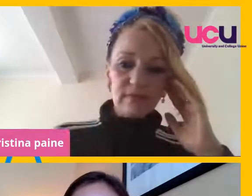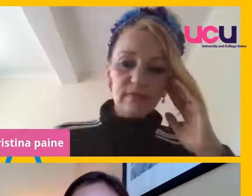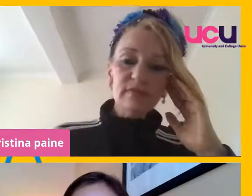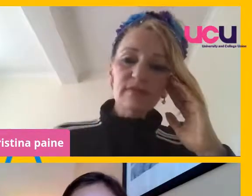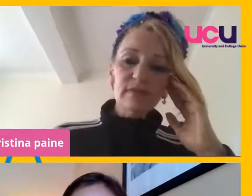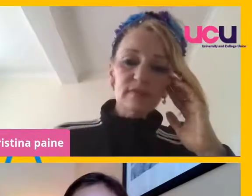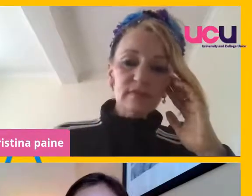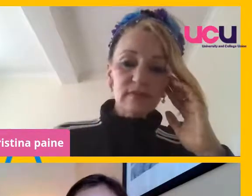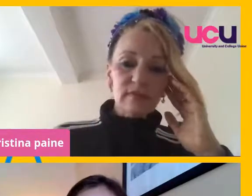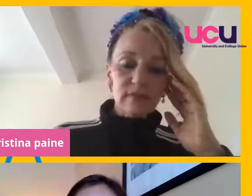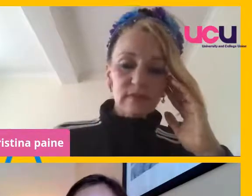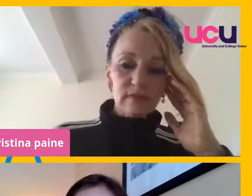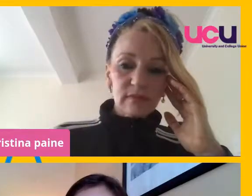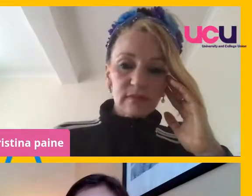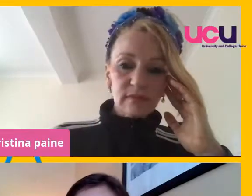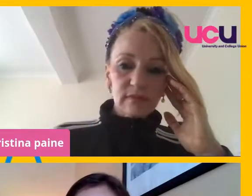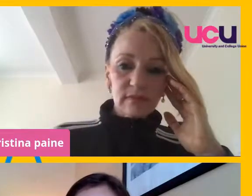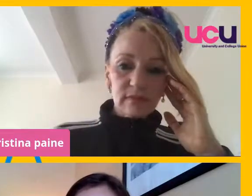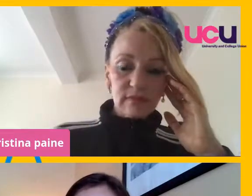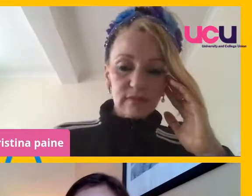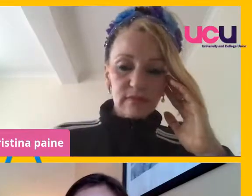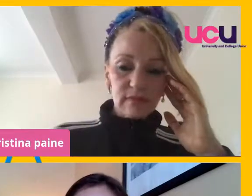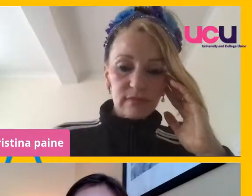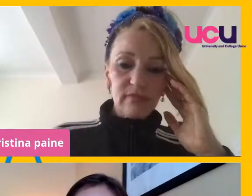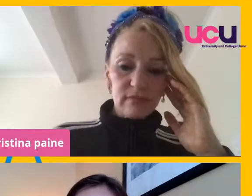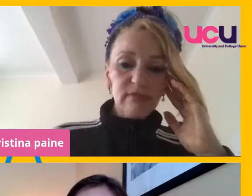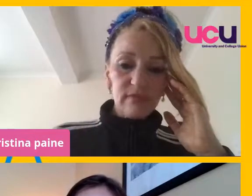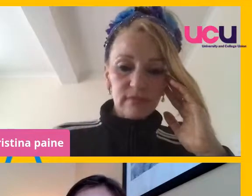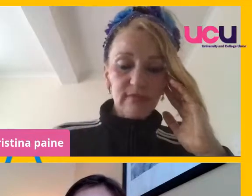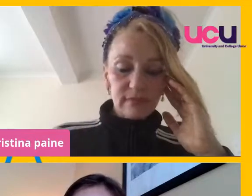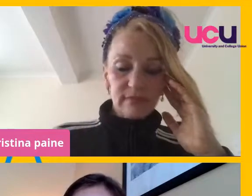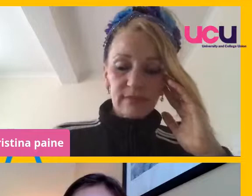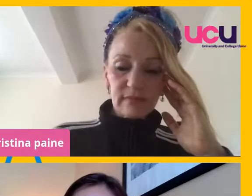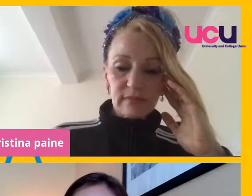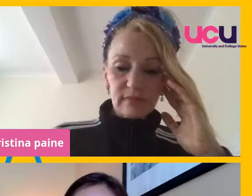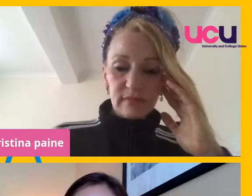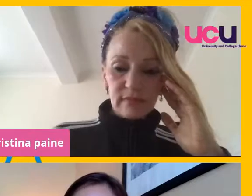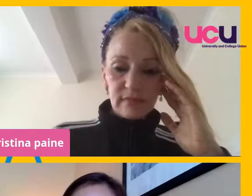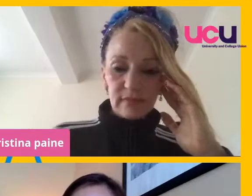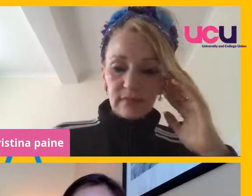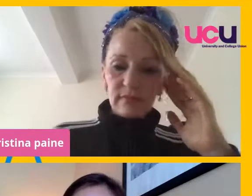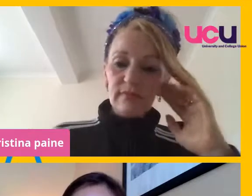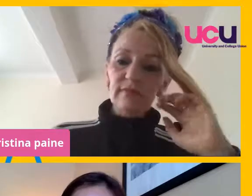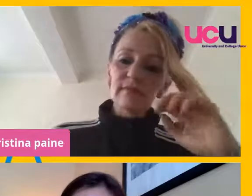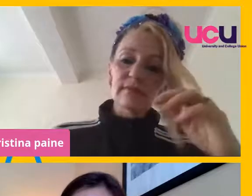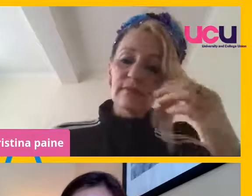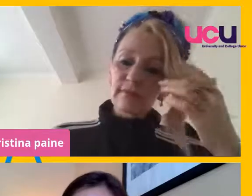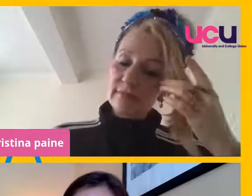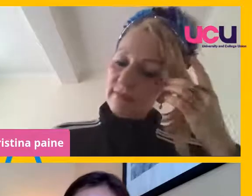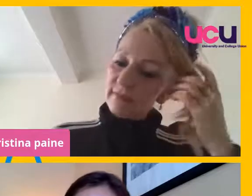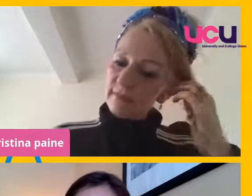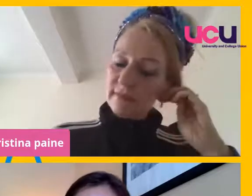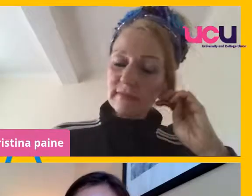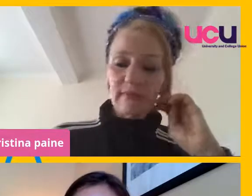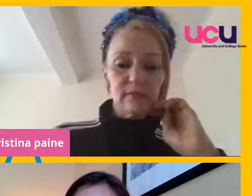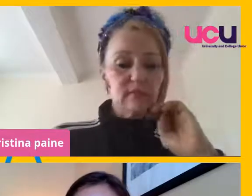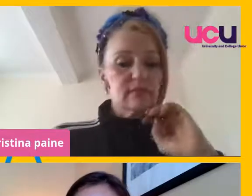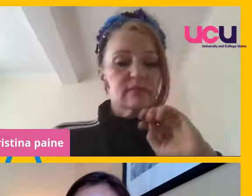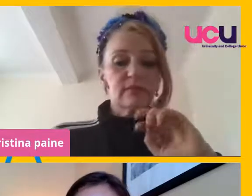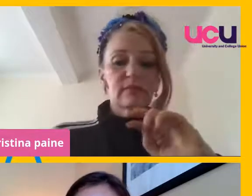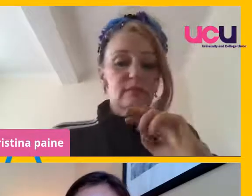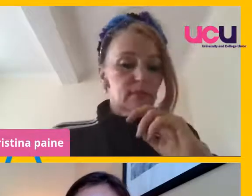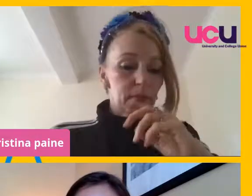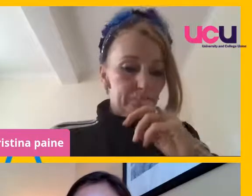unpaid work to be able to help their students cope. So the themes from today will be summarising at the end as well, but I hope